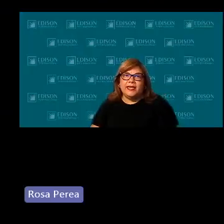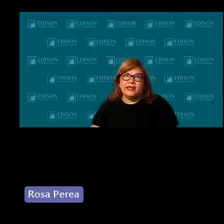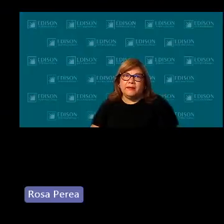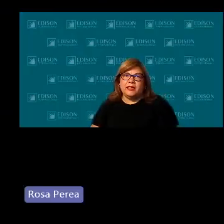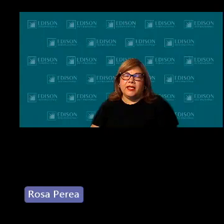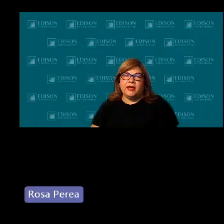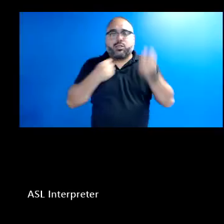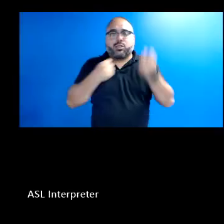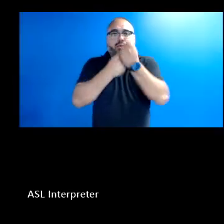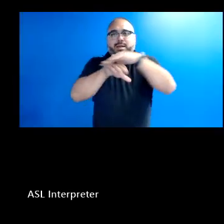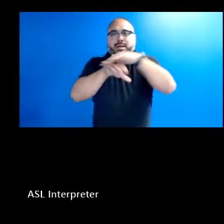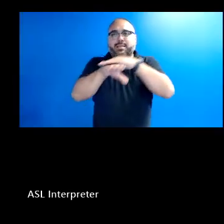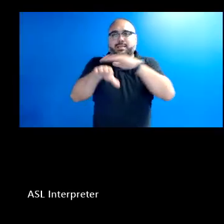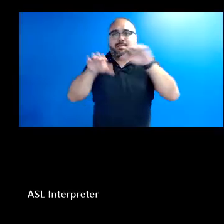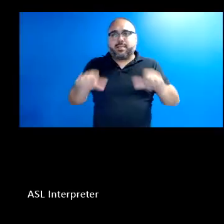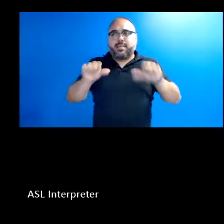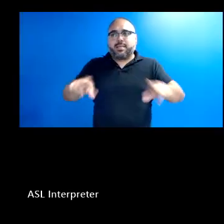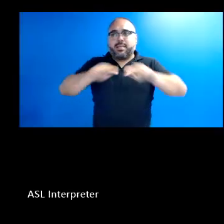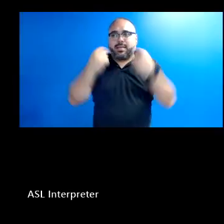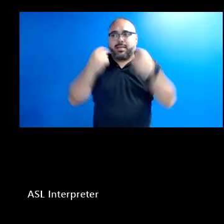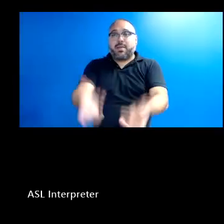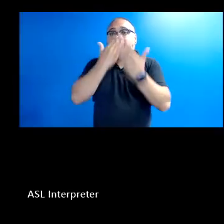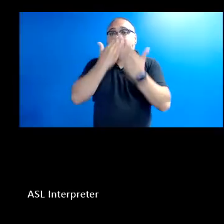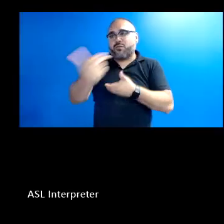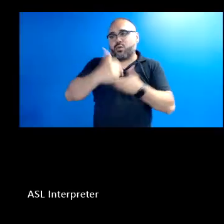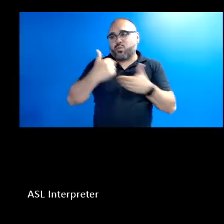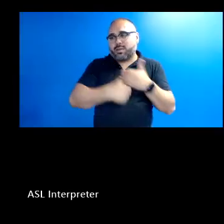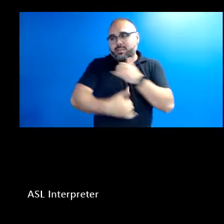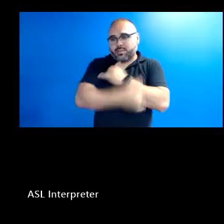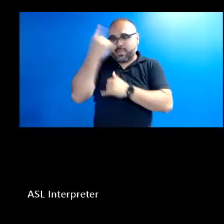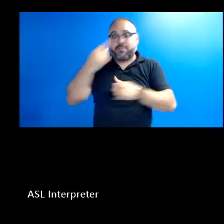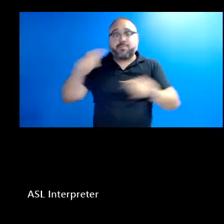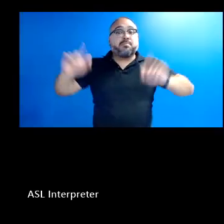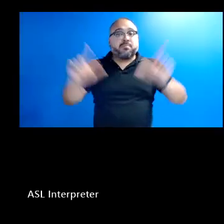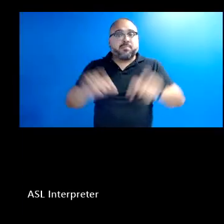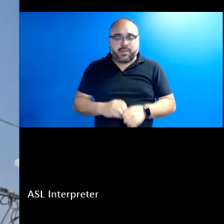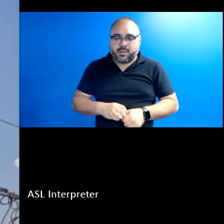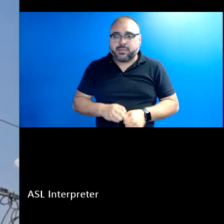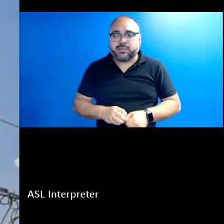Accessibility Team. Thank you all for joining us today. Next slide.